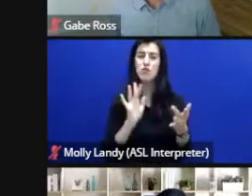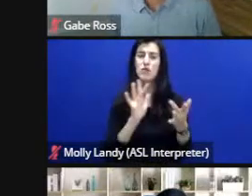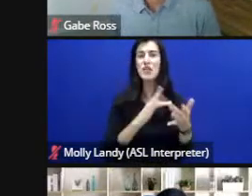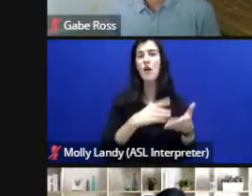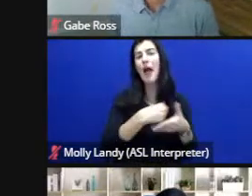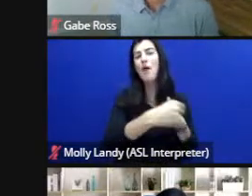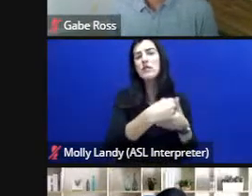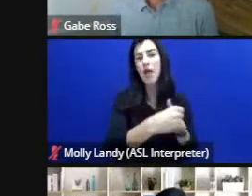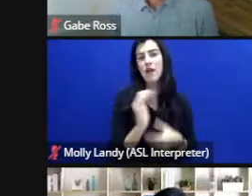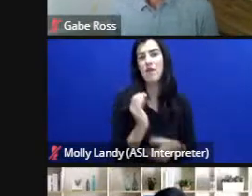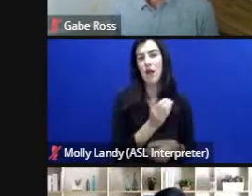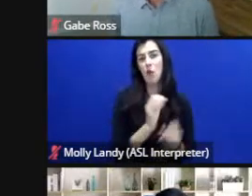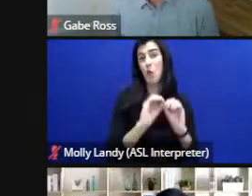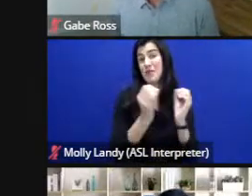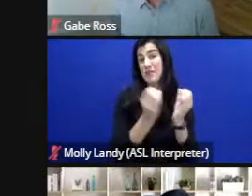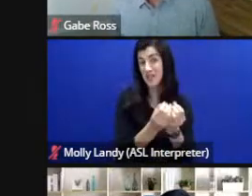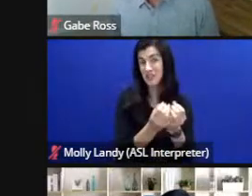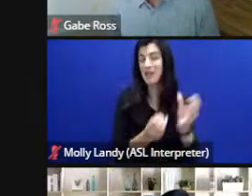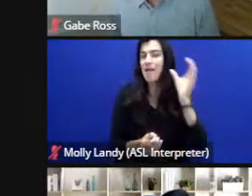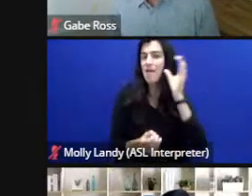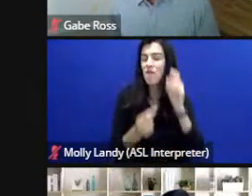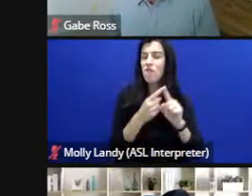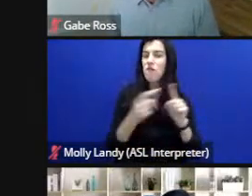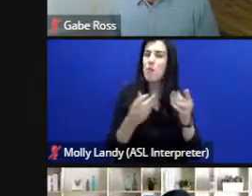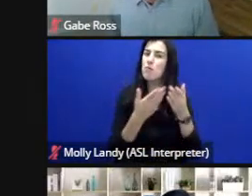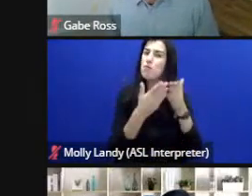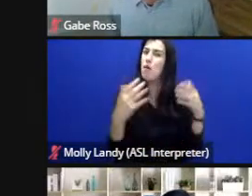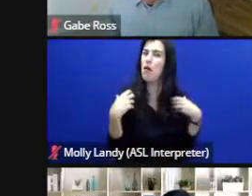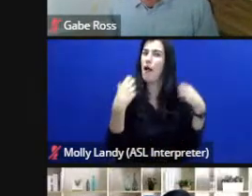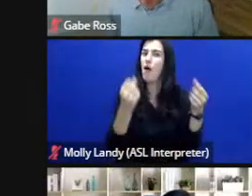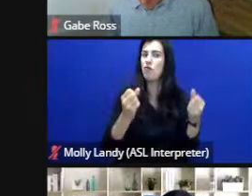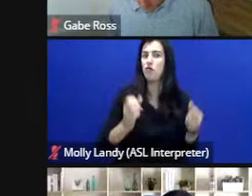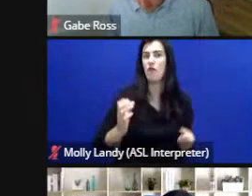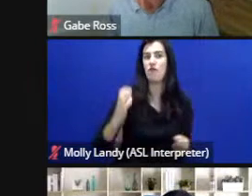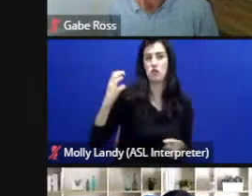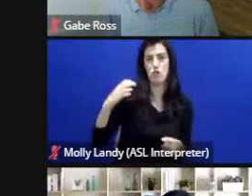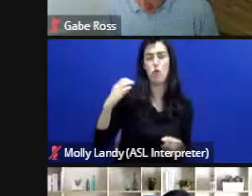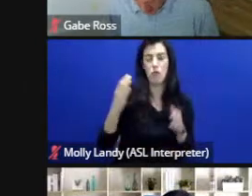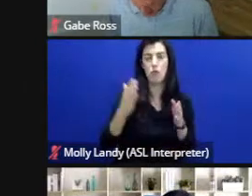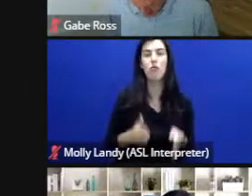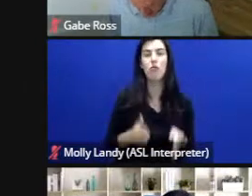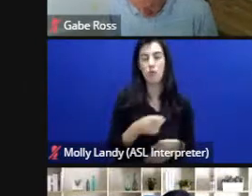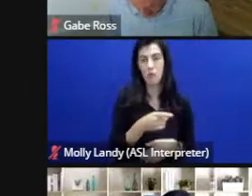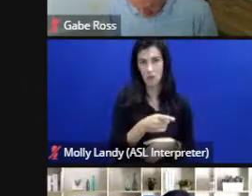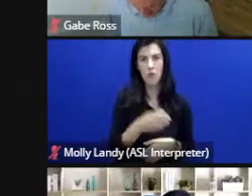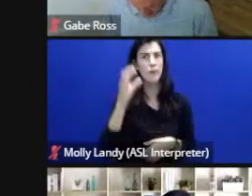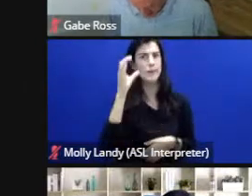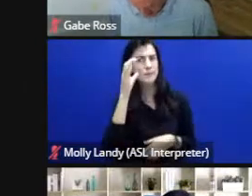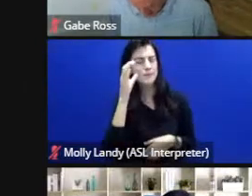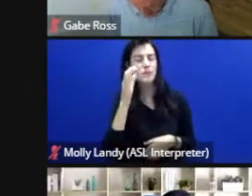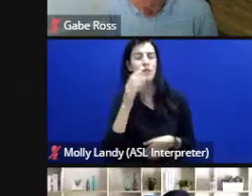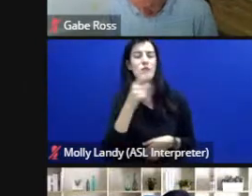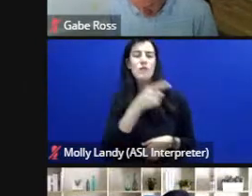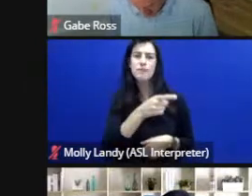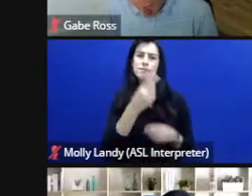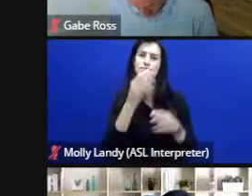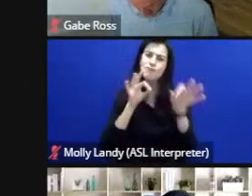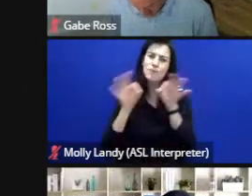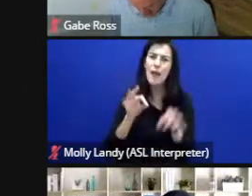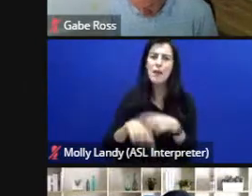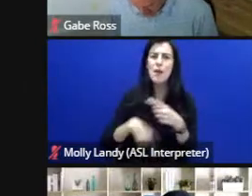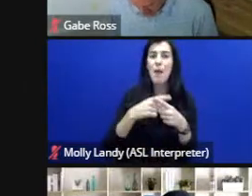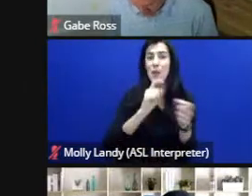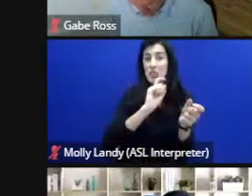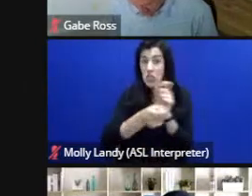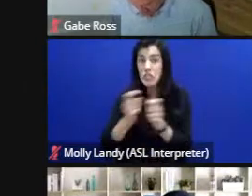heard from a public health official about some of the changes that have happened with COVID-19 and how rapidly things